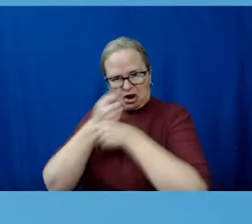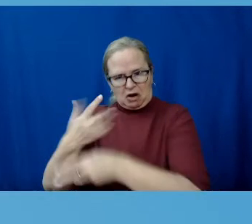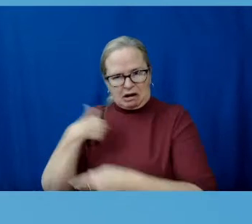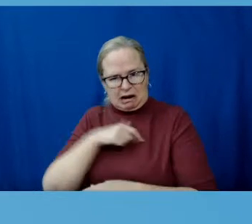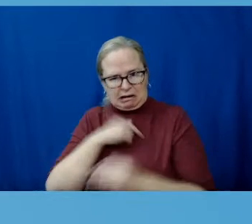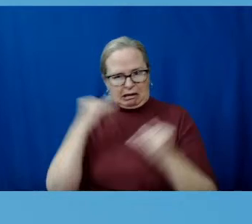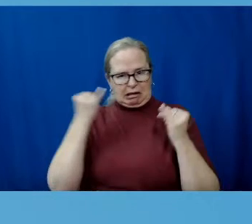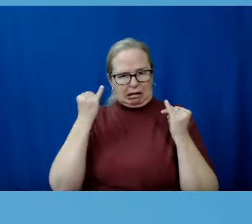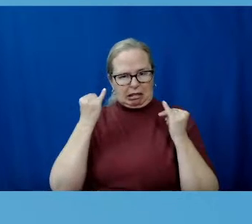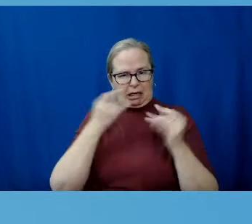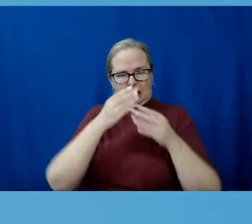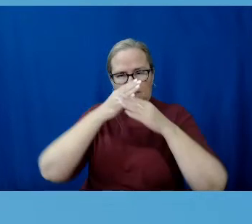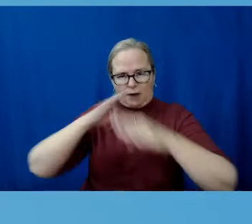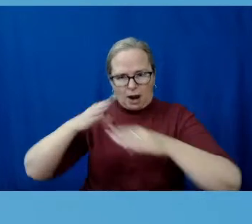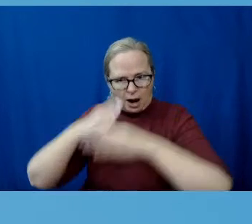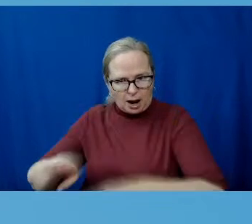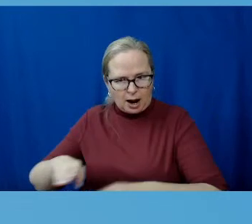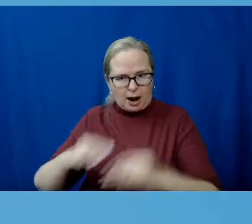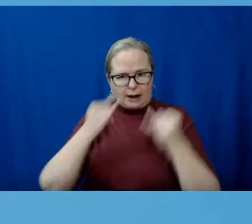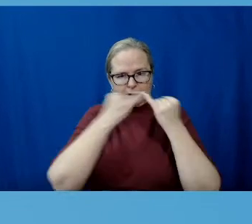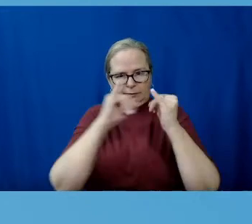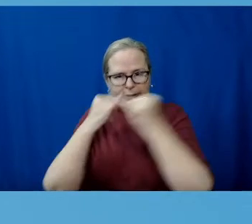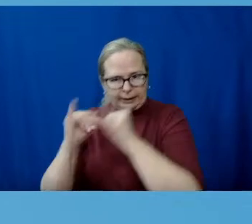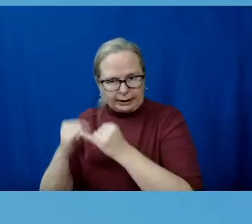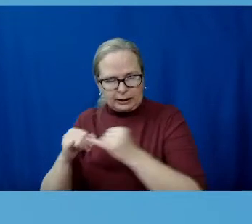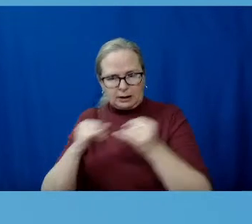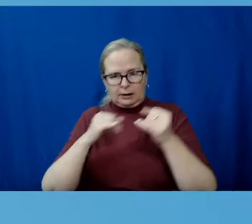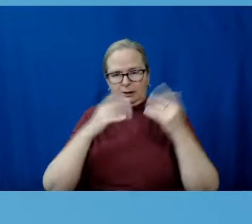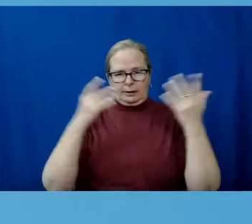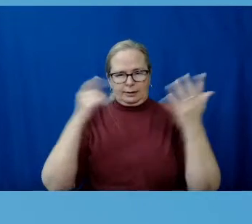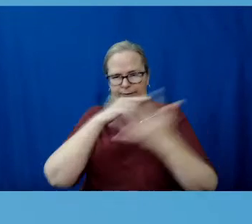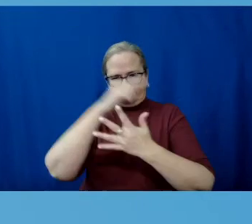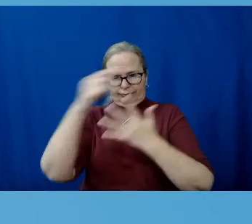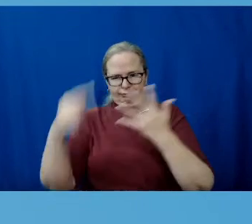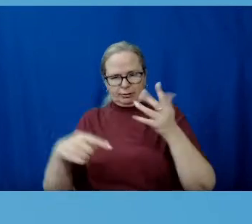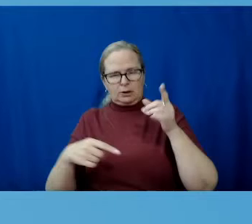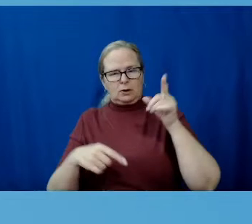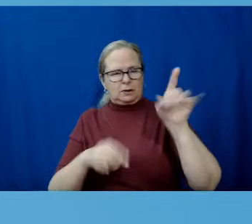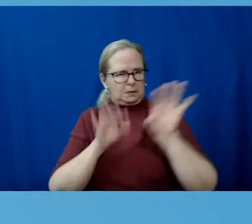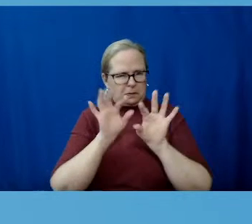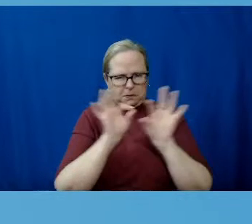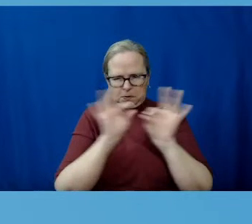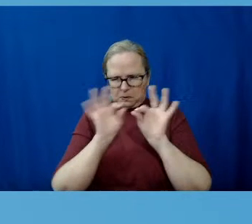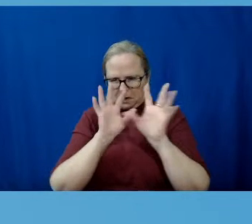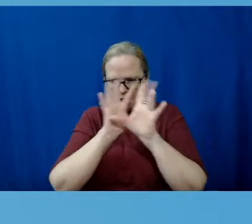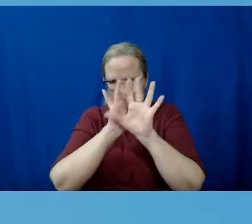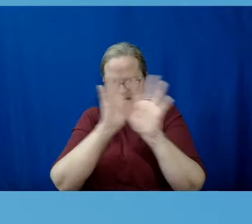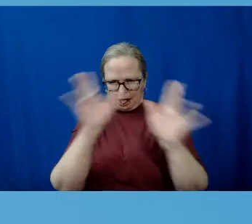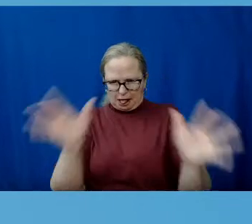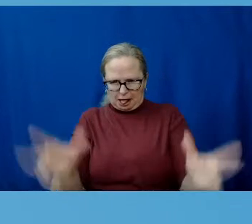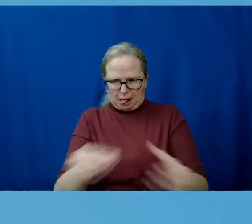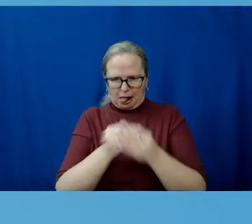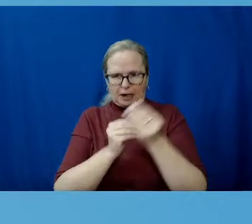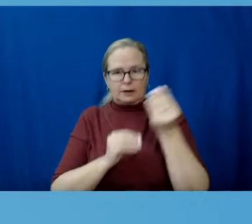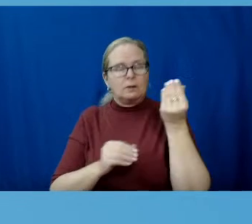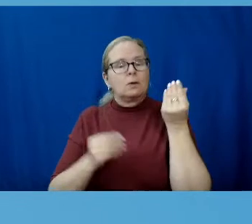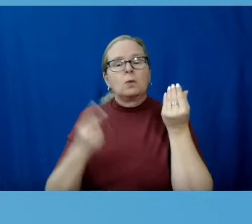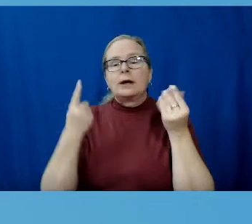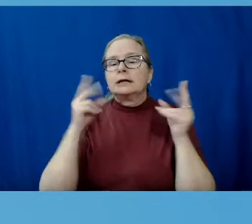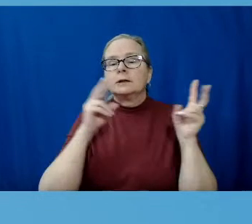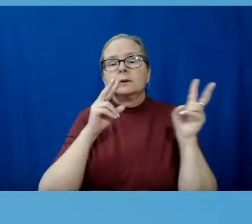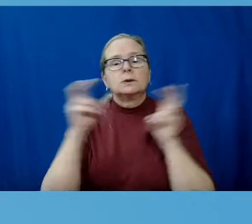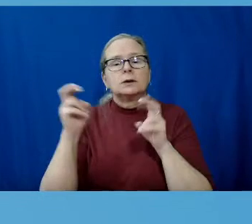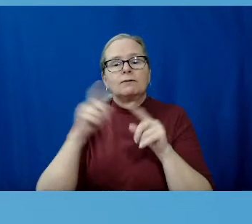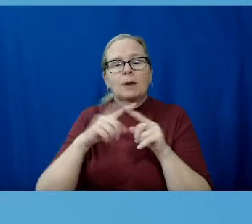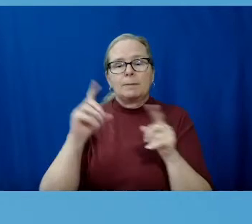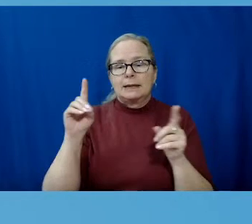one of the issues that came up in the debates around what should the chief medical officer's role be is, well, if